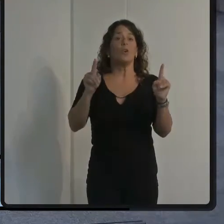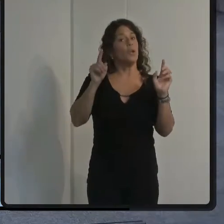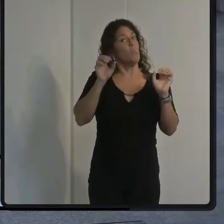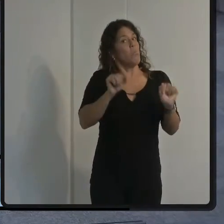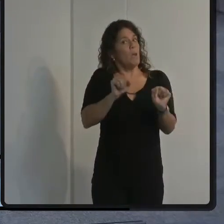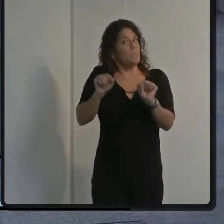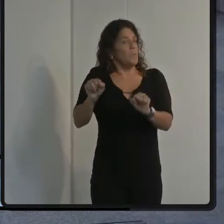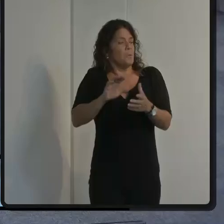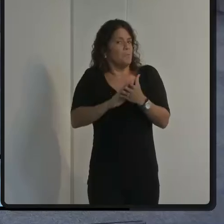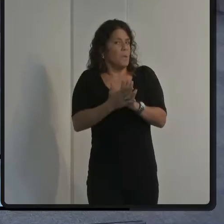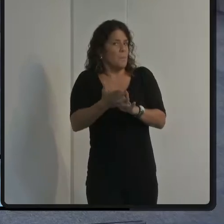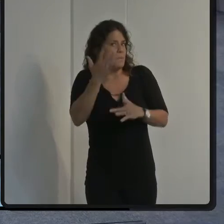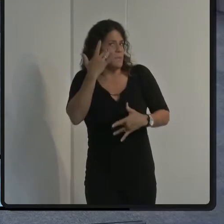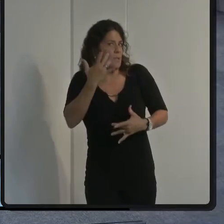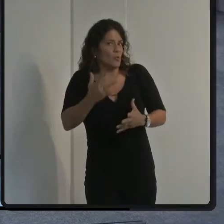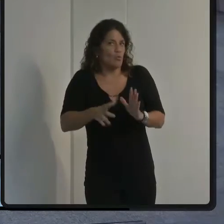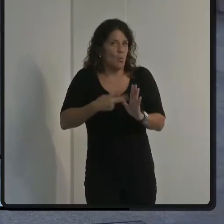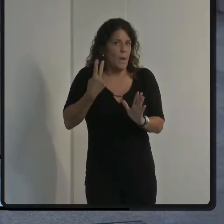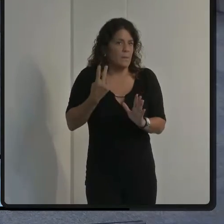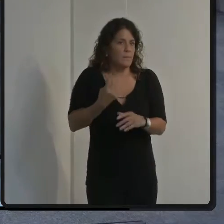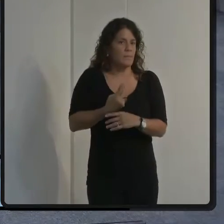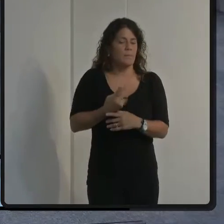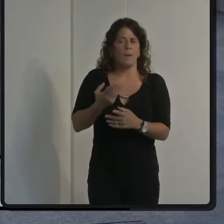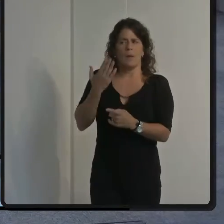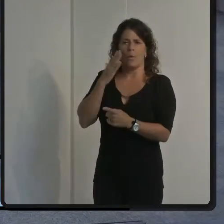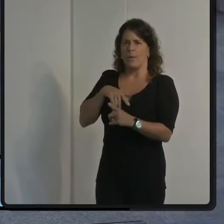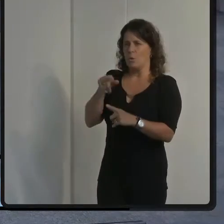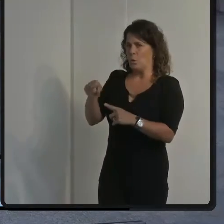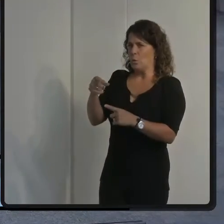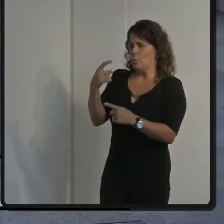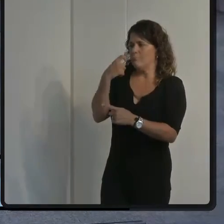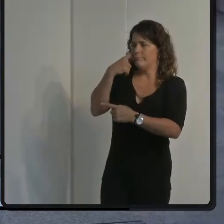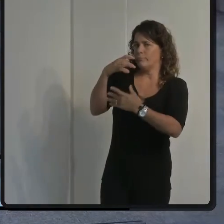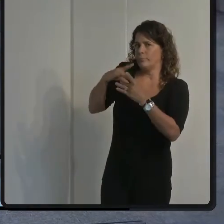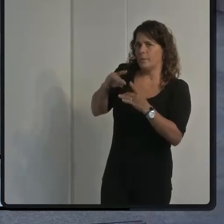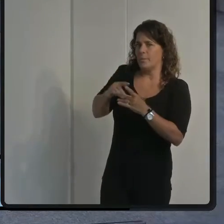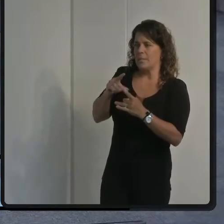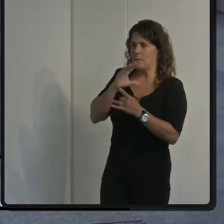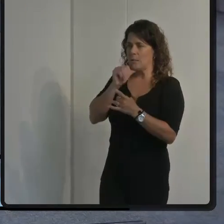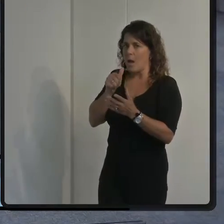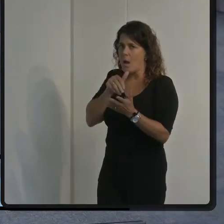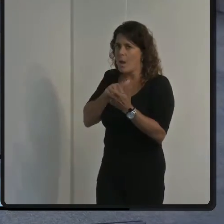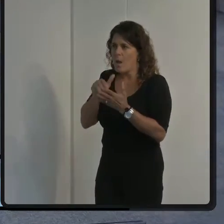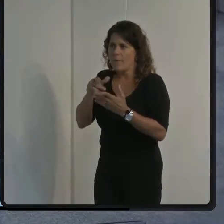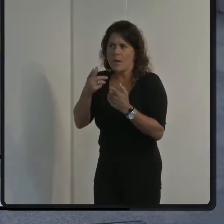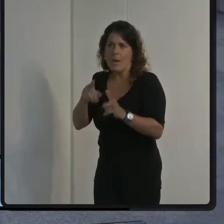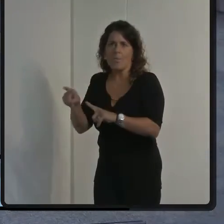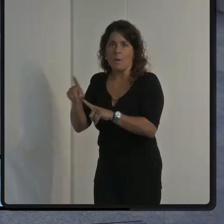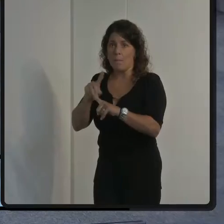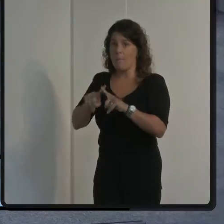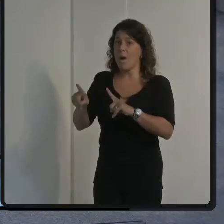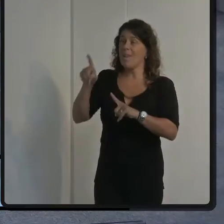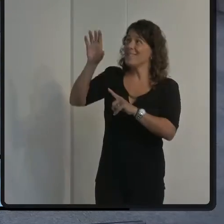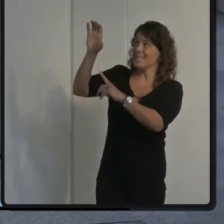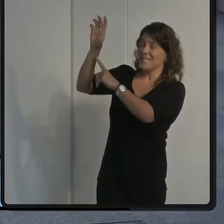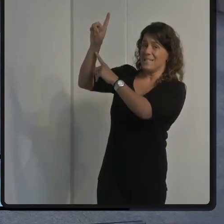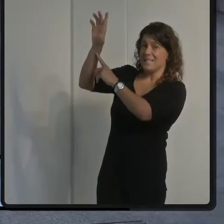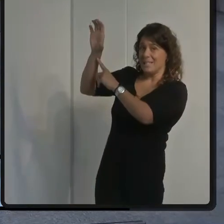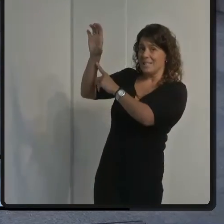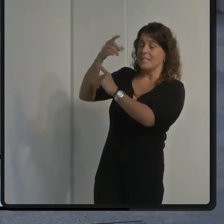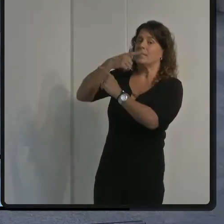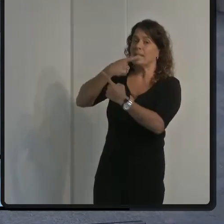and we just want to know, I know you said it's not very common, but it is possible. What are